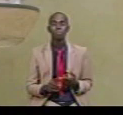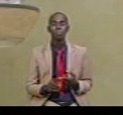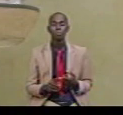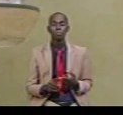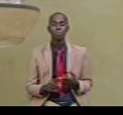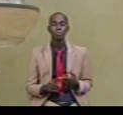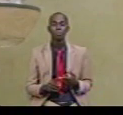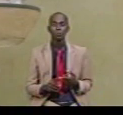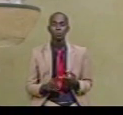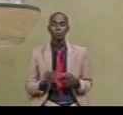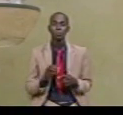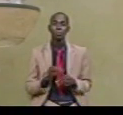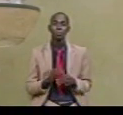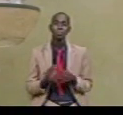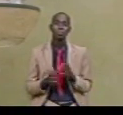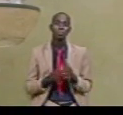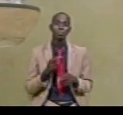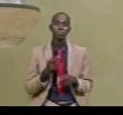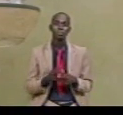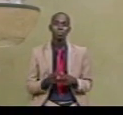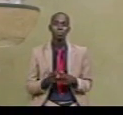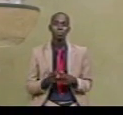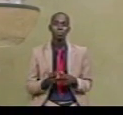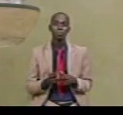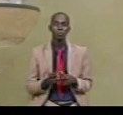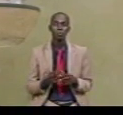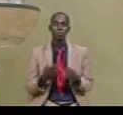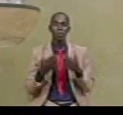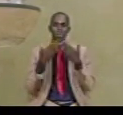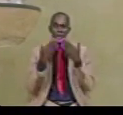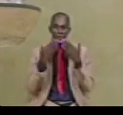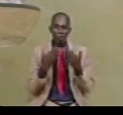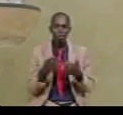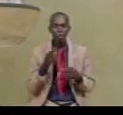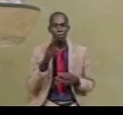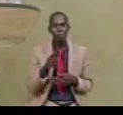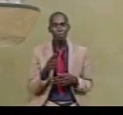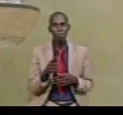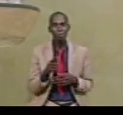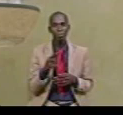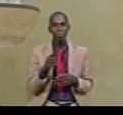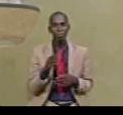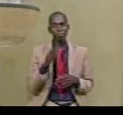Jesus' name. Thank you, sir, for being always there for us.